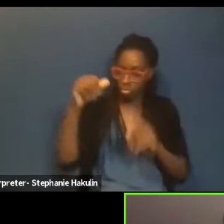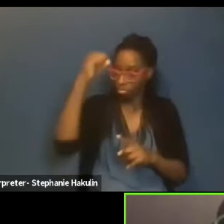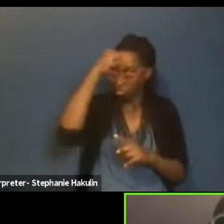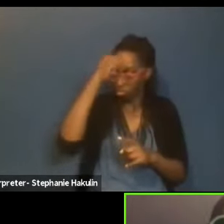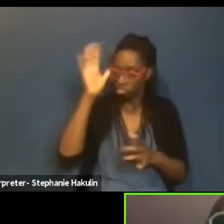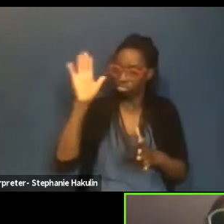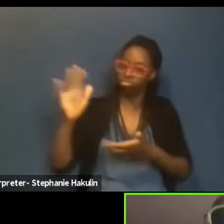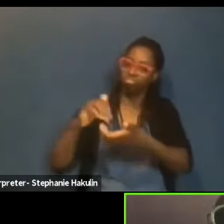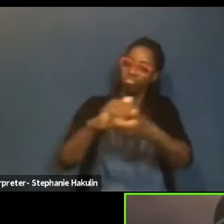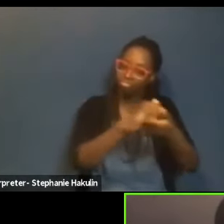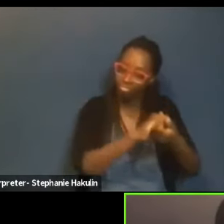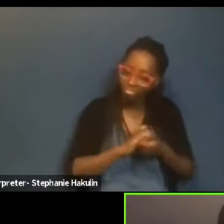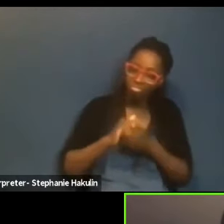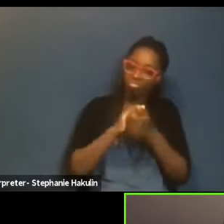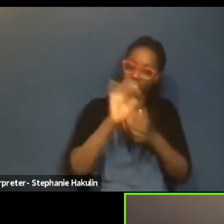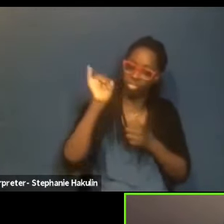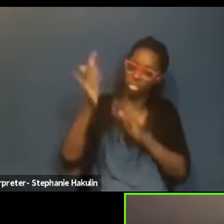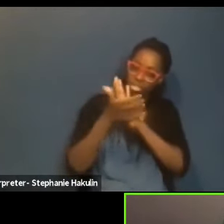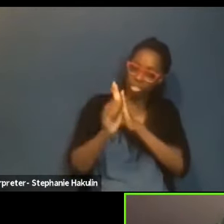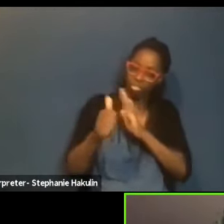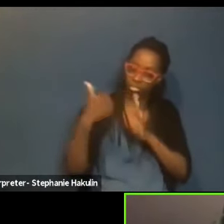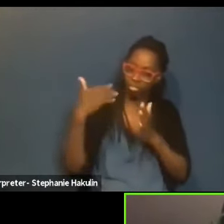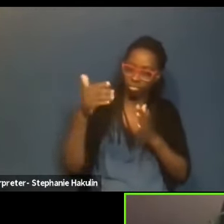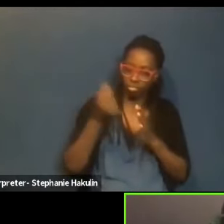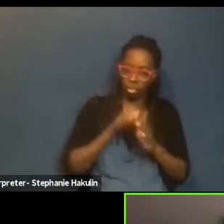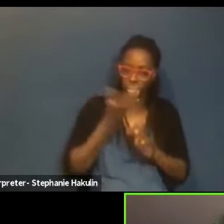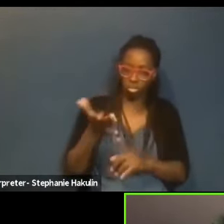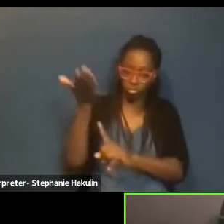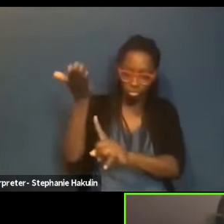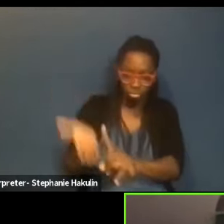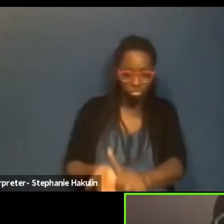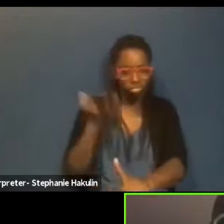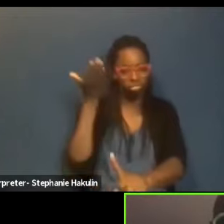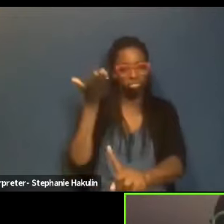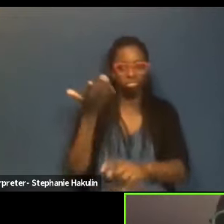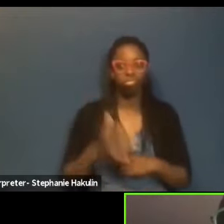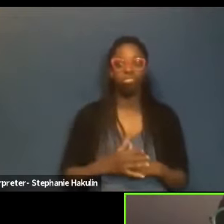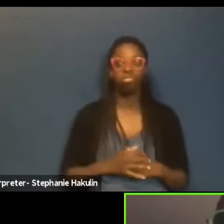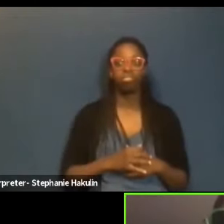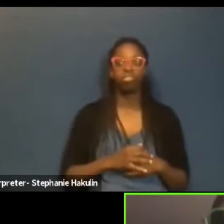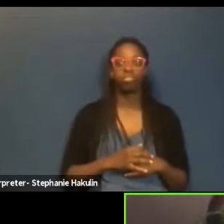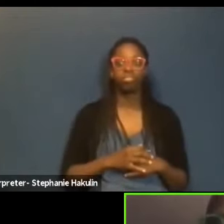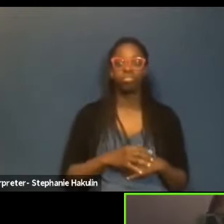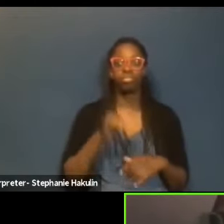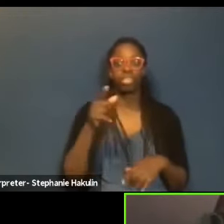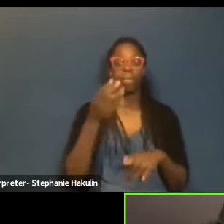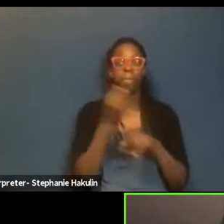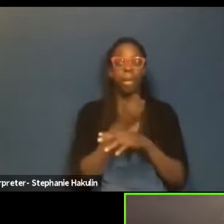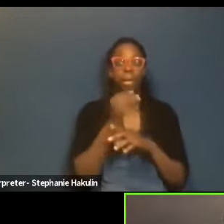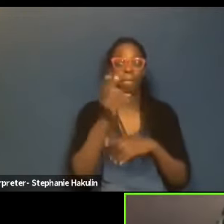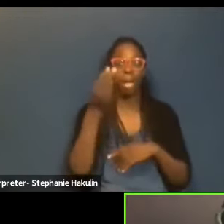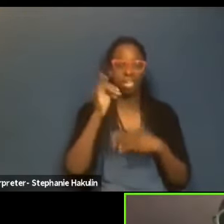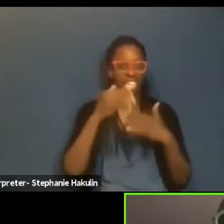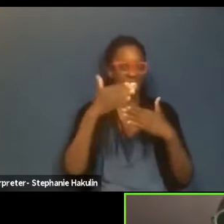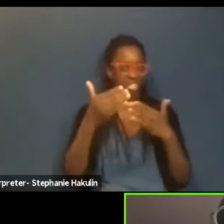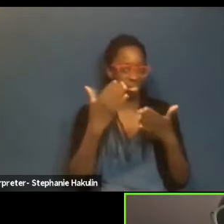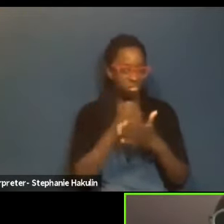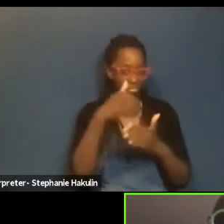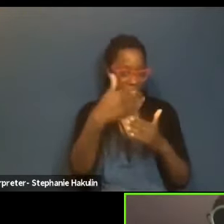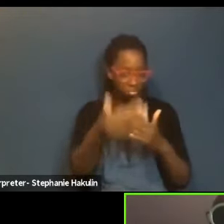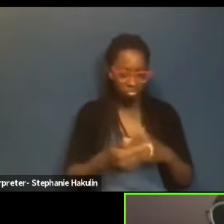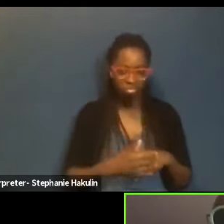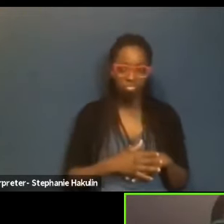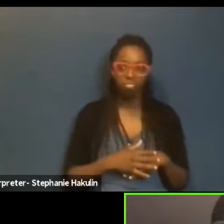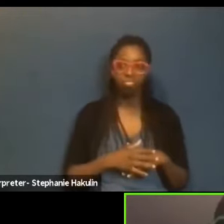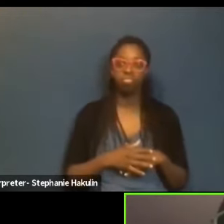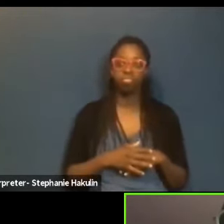poet. Miami Gardens. You're on deck right now, Brave New Voices, as we close out this final round. Please